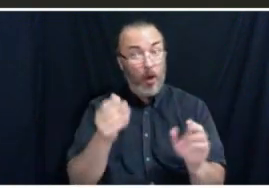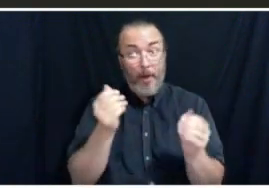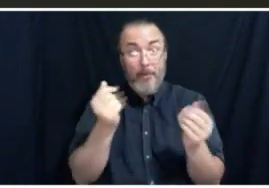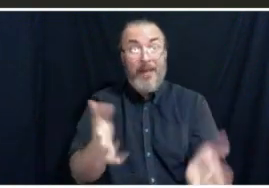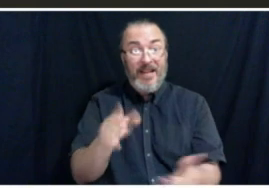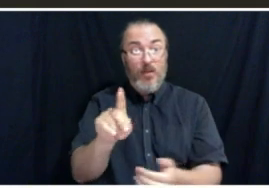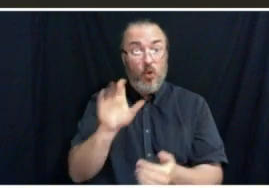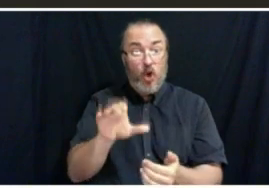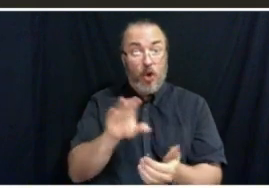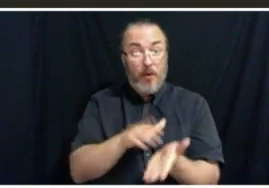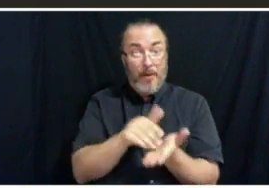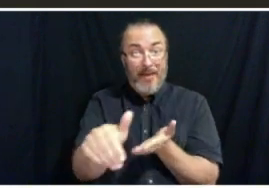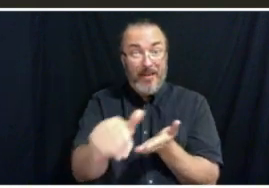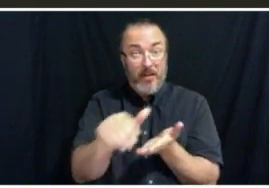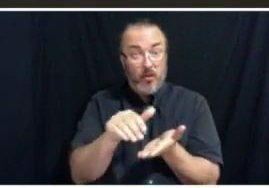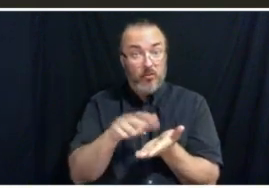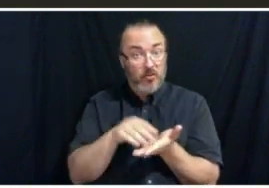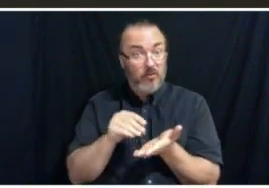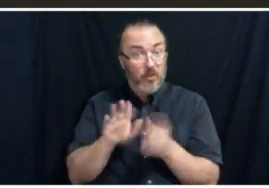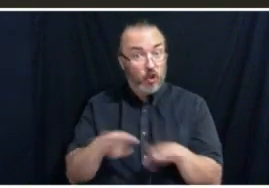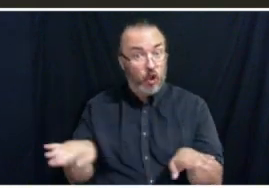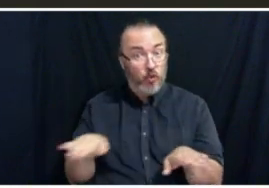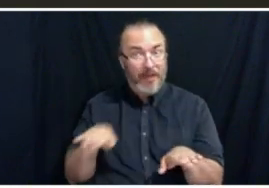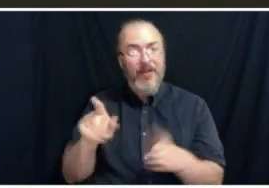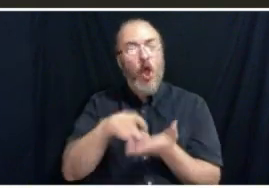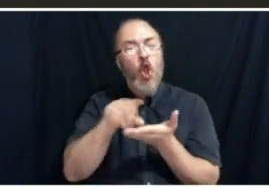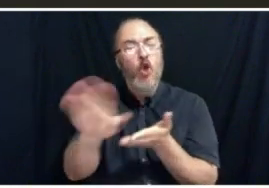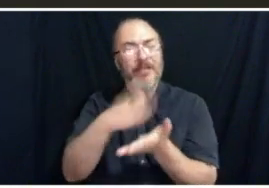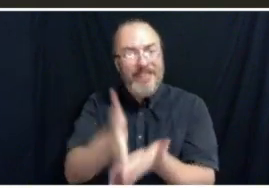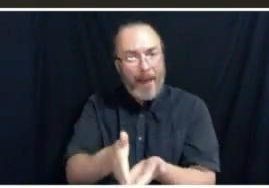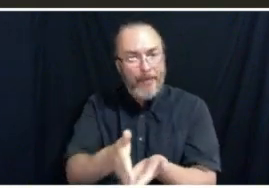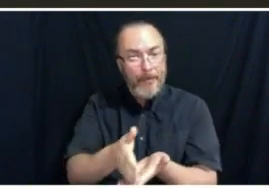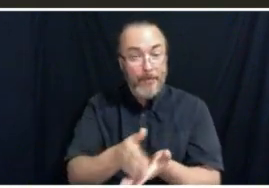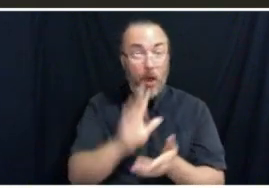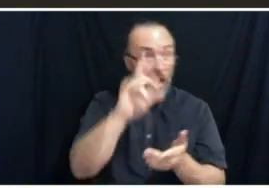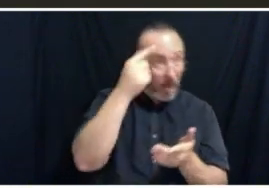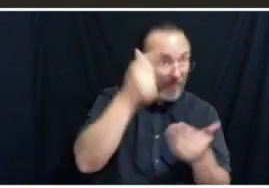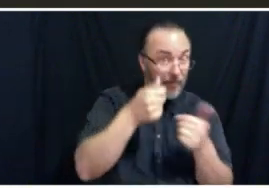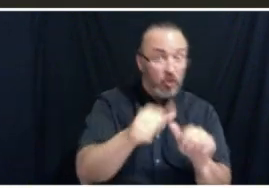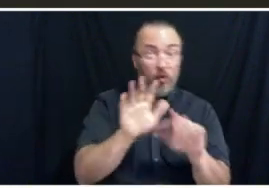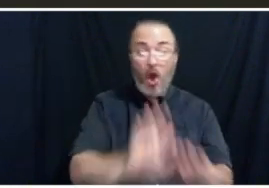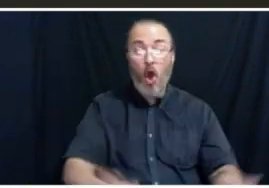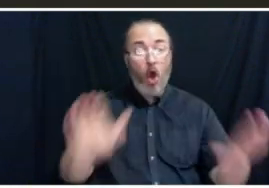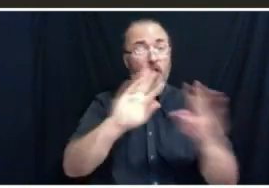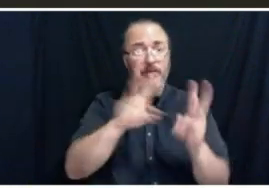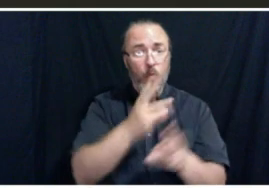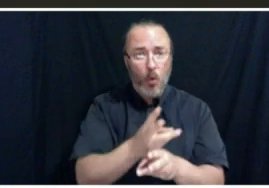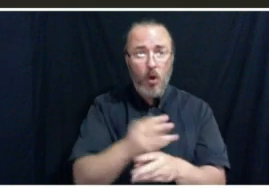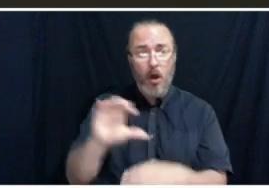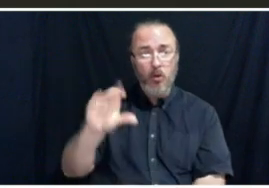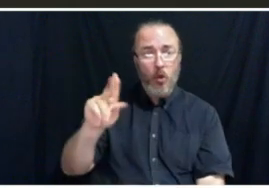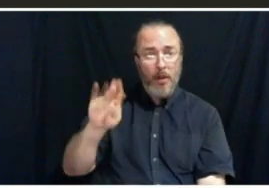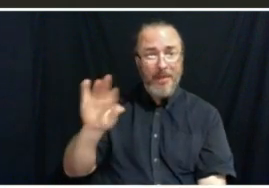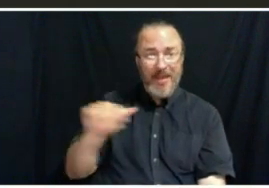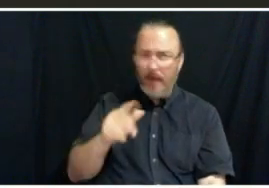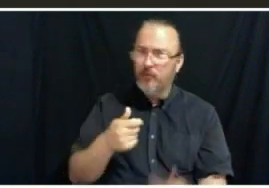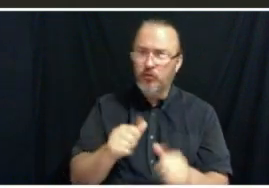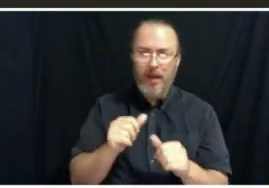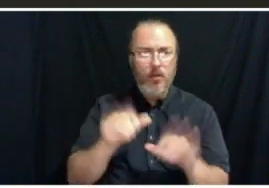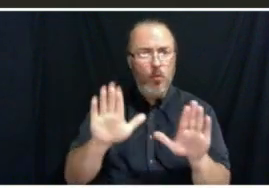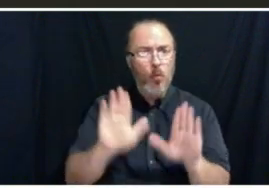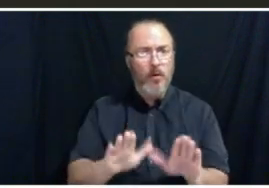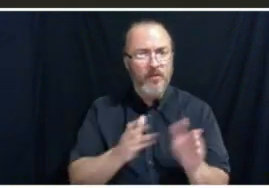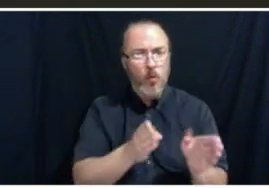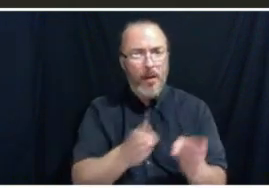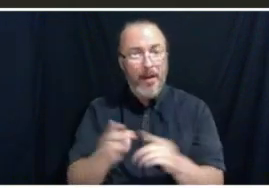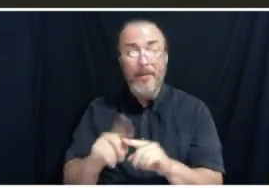learning stopped. This is not to discount great government efforts around the world. Colombia has done wonders. But think of the best case scenario, teachers who have had